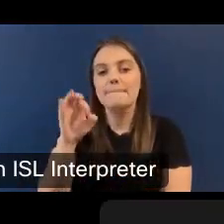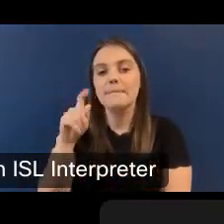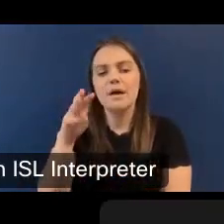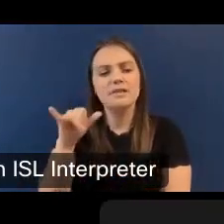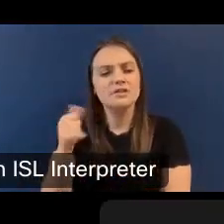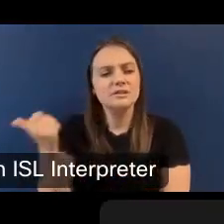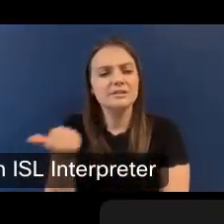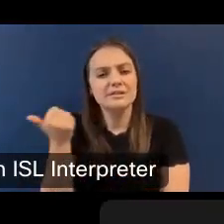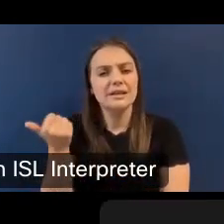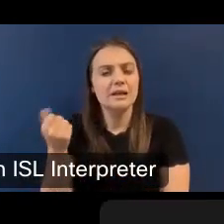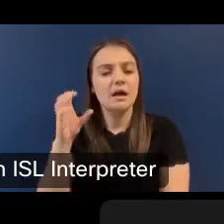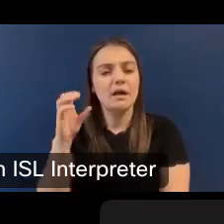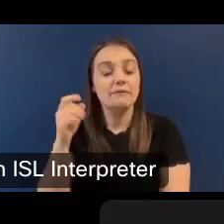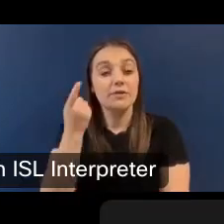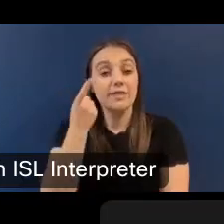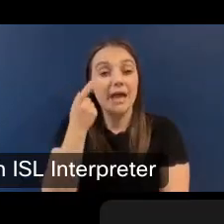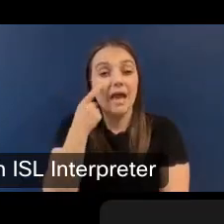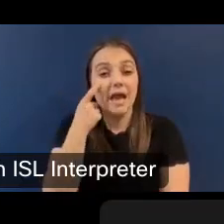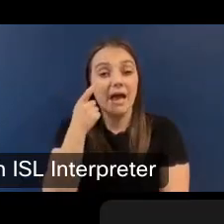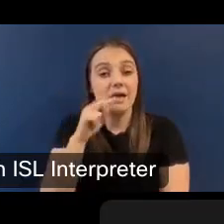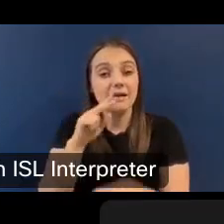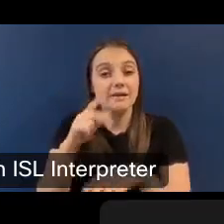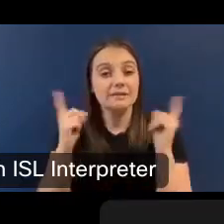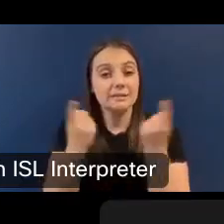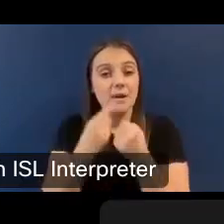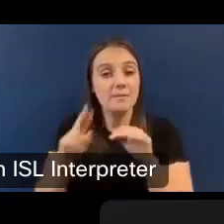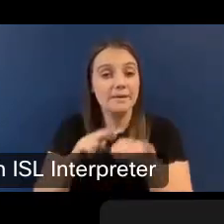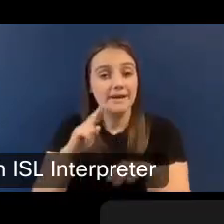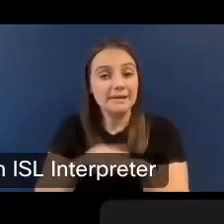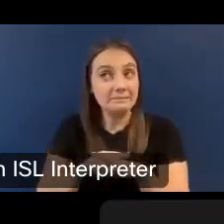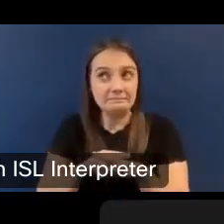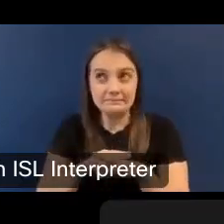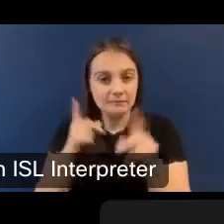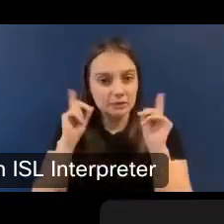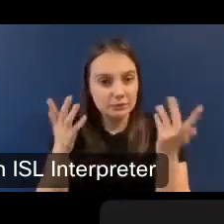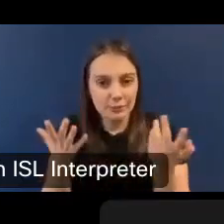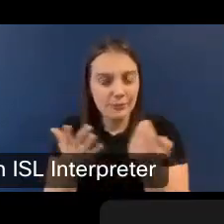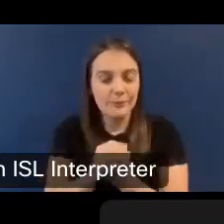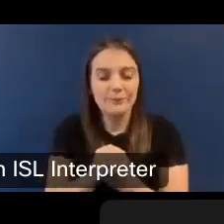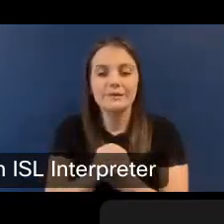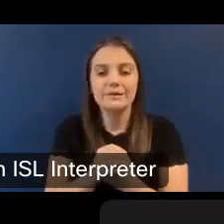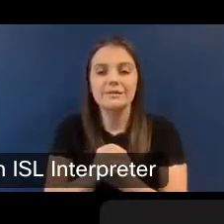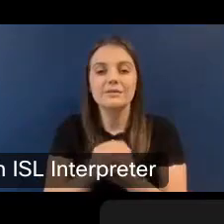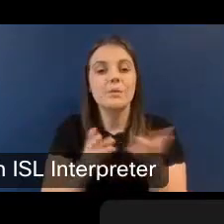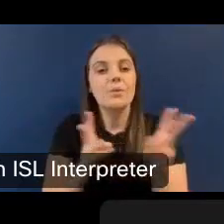eye departments nationally that you're aware of? Not that I'm aware of. We have worked on a couple of other wayfinding projects through